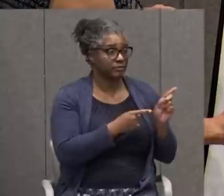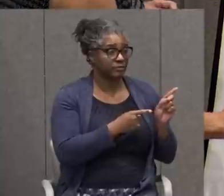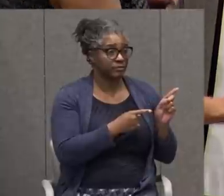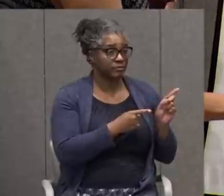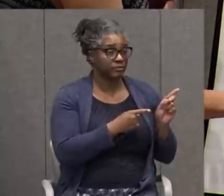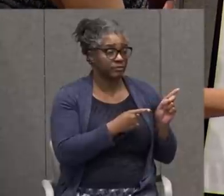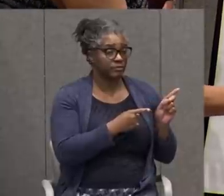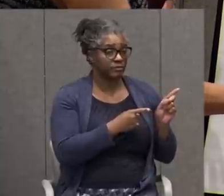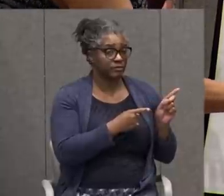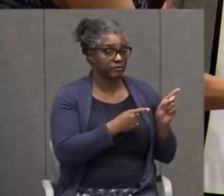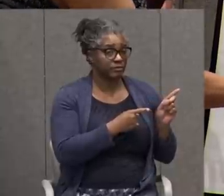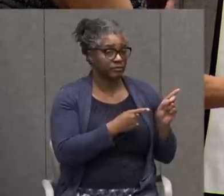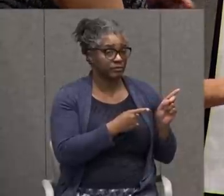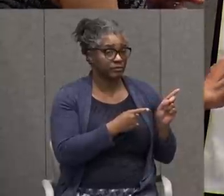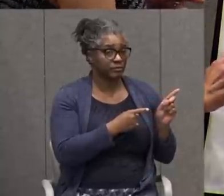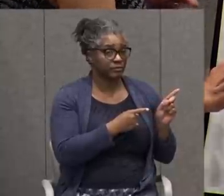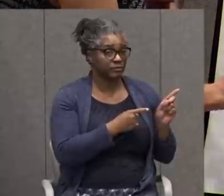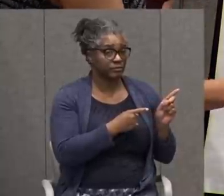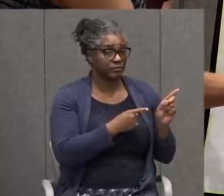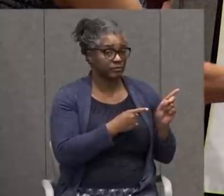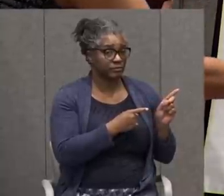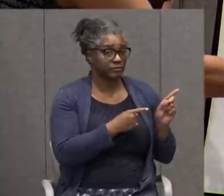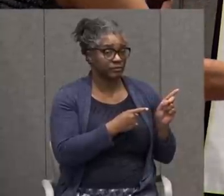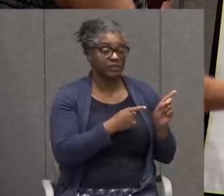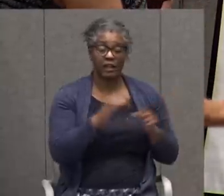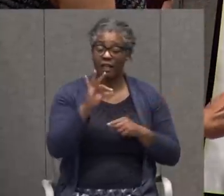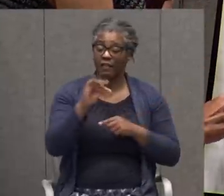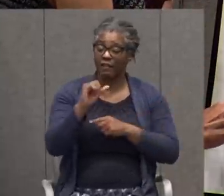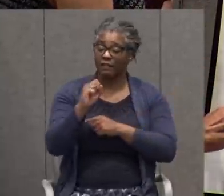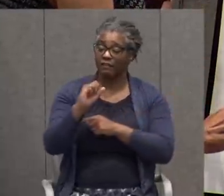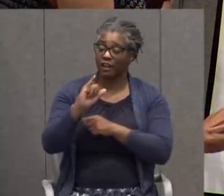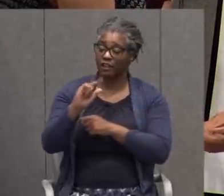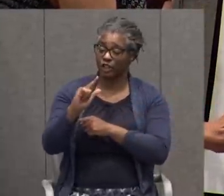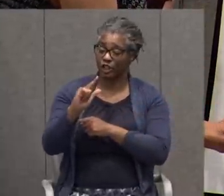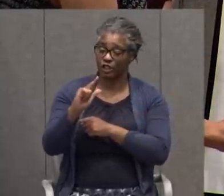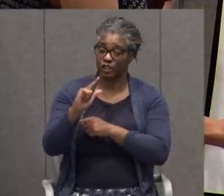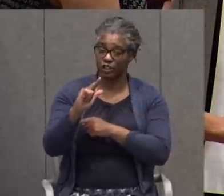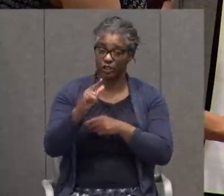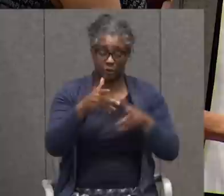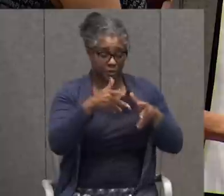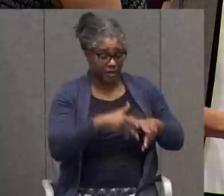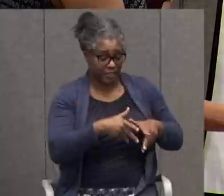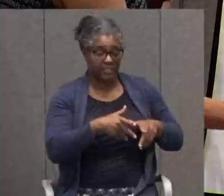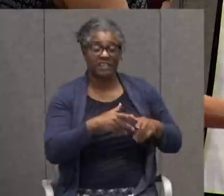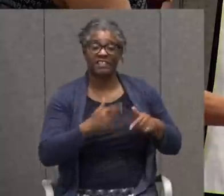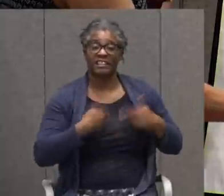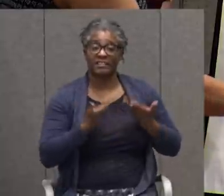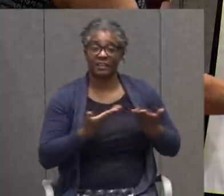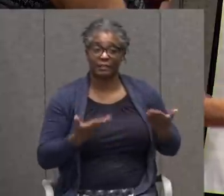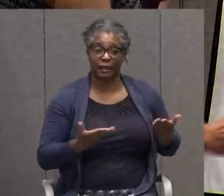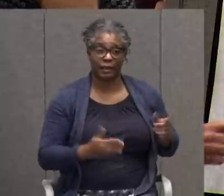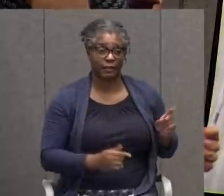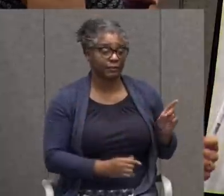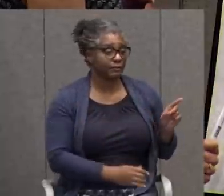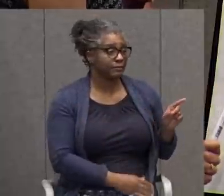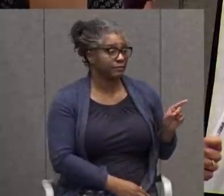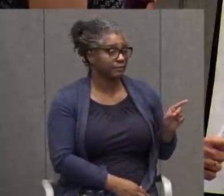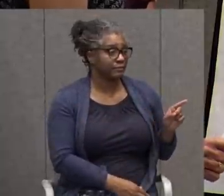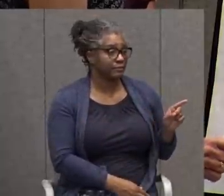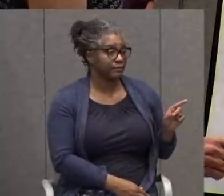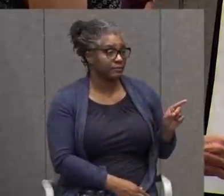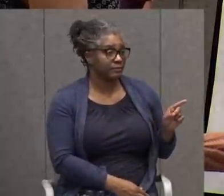of a living thing. A fossil can be the whole